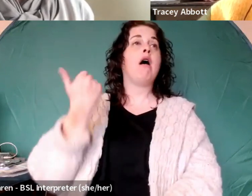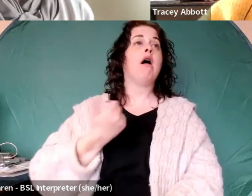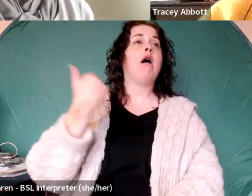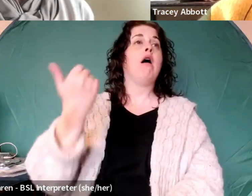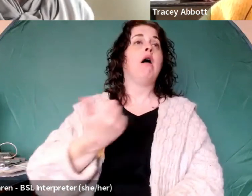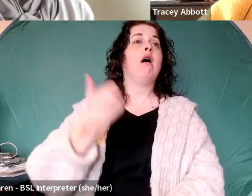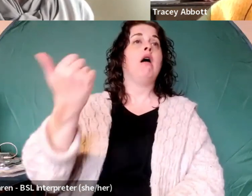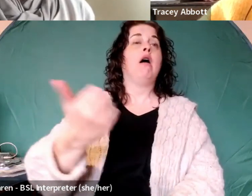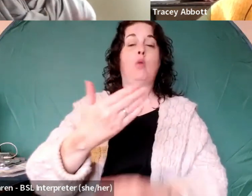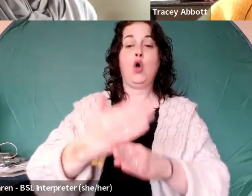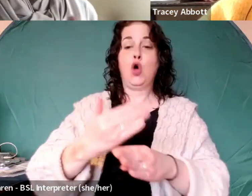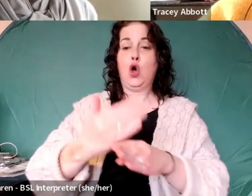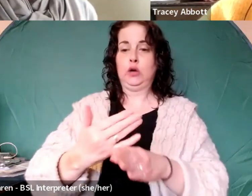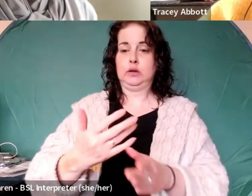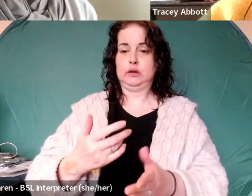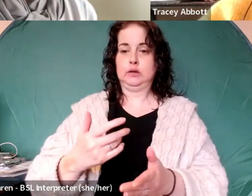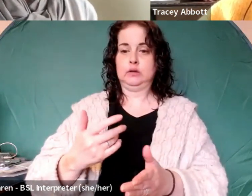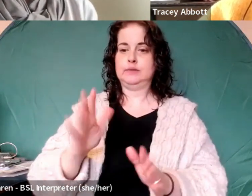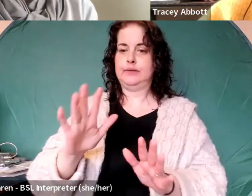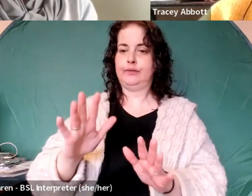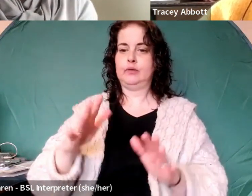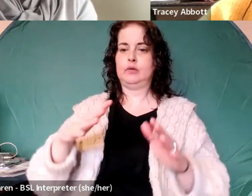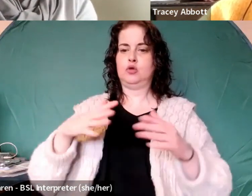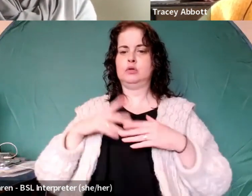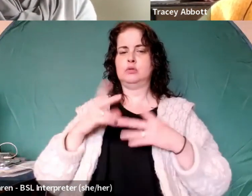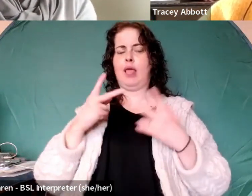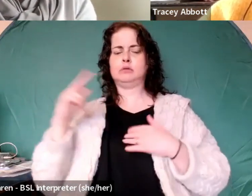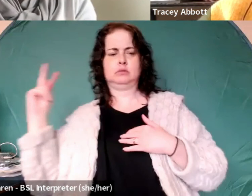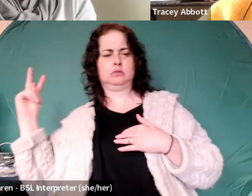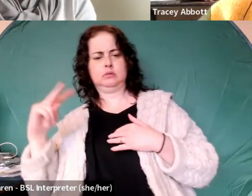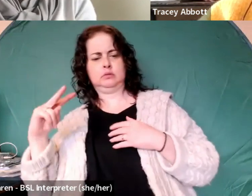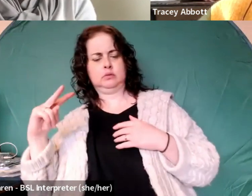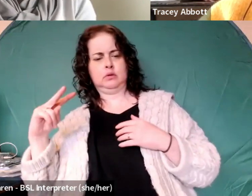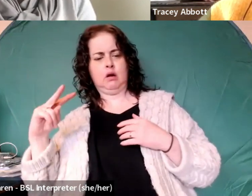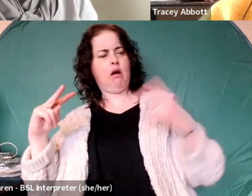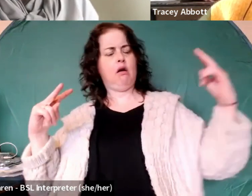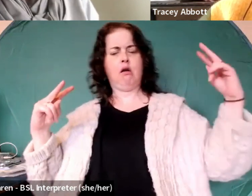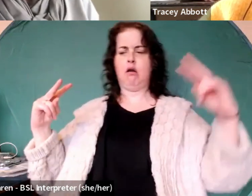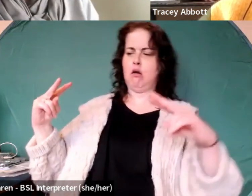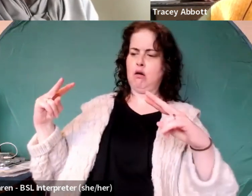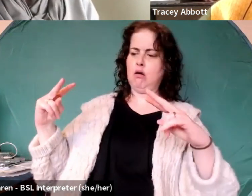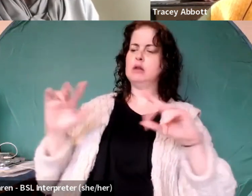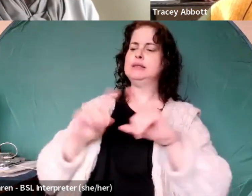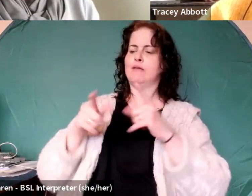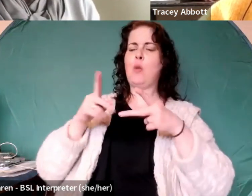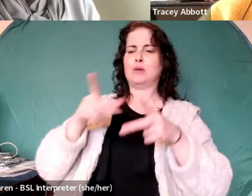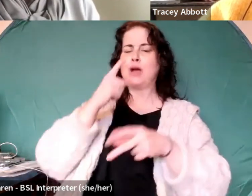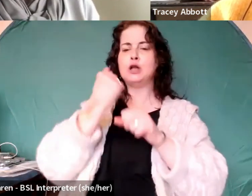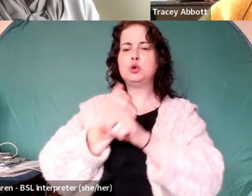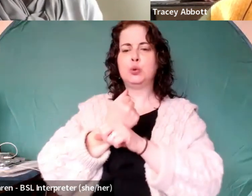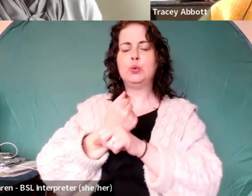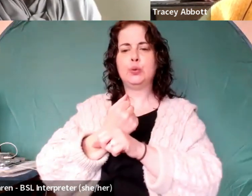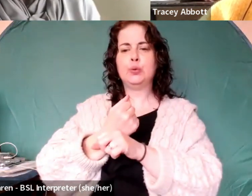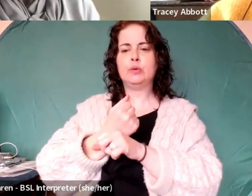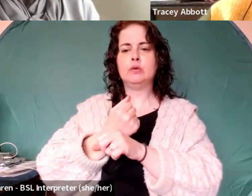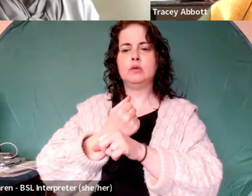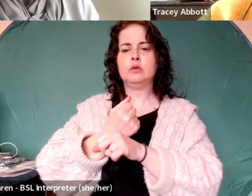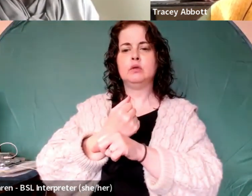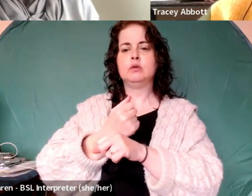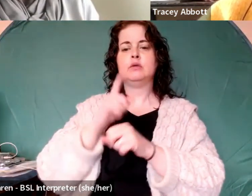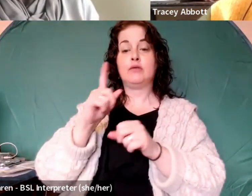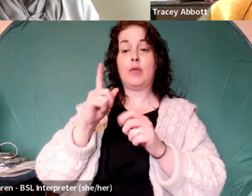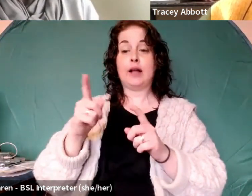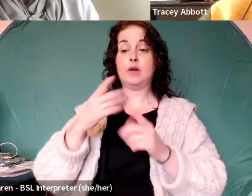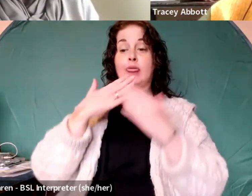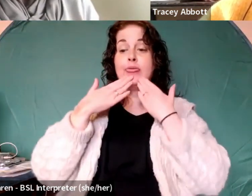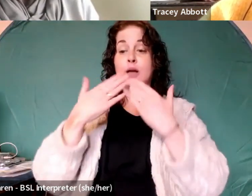it's what we've always done. Just get some fresh eyes and look at it and think, maybe there are different ways we could do things. And on that note,